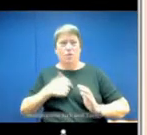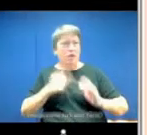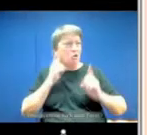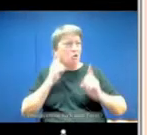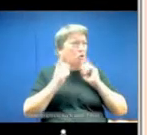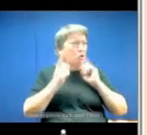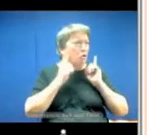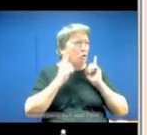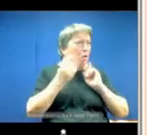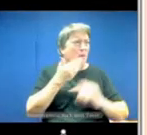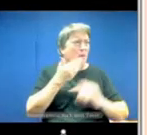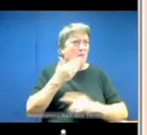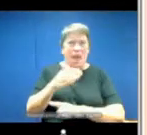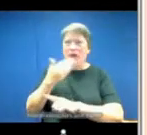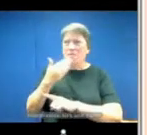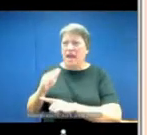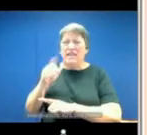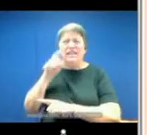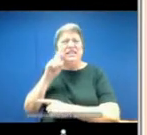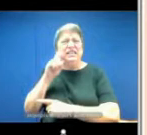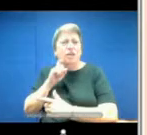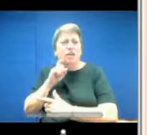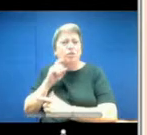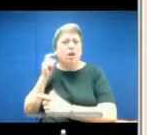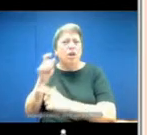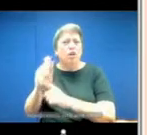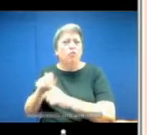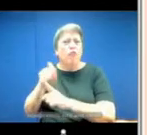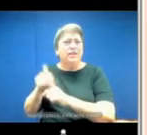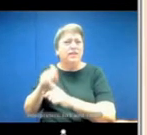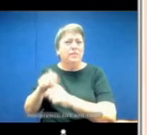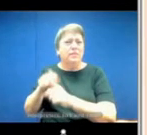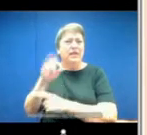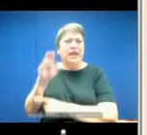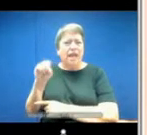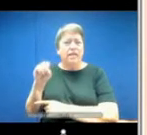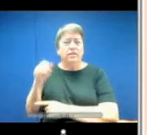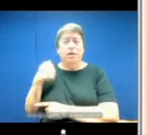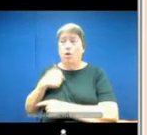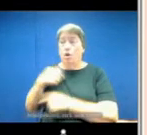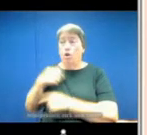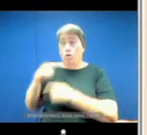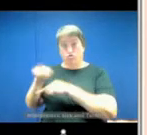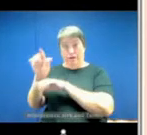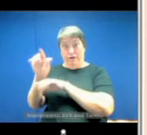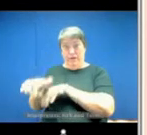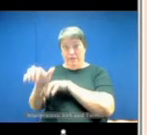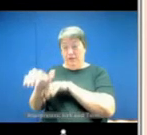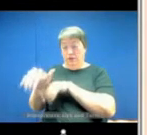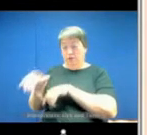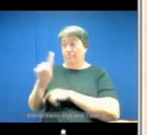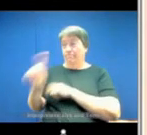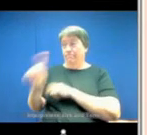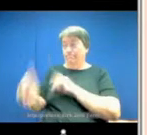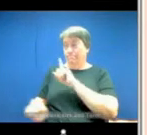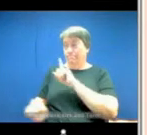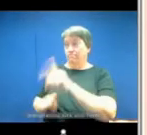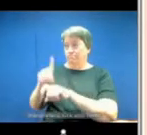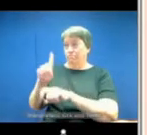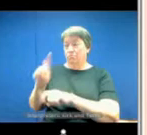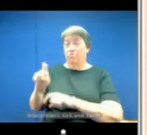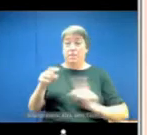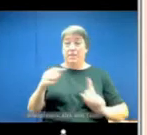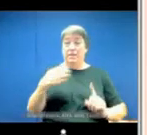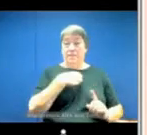this man. It was a sexual harassment case, and we found out during the deposition, because the plaintiff